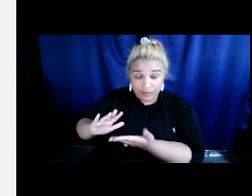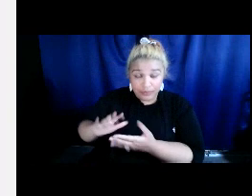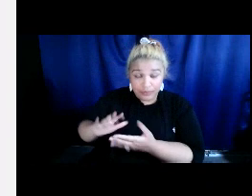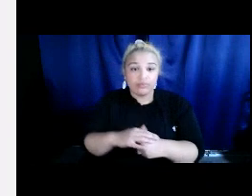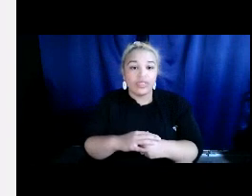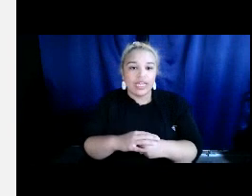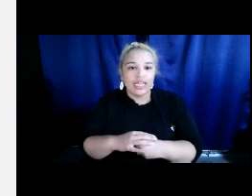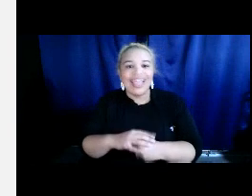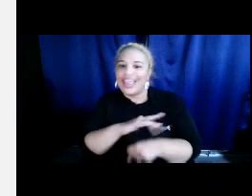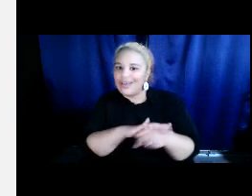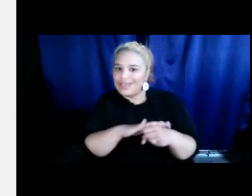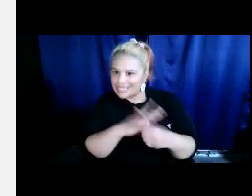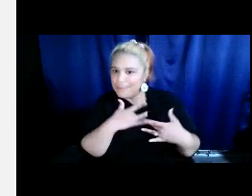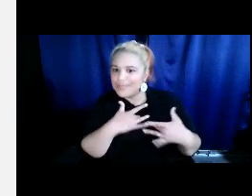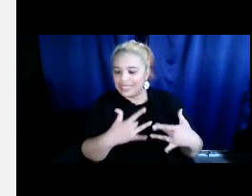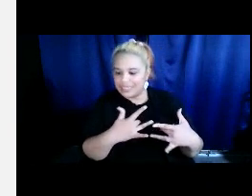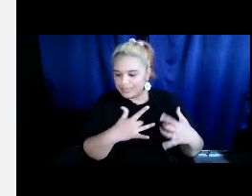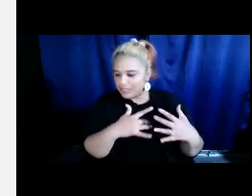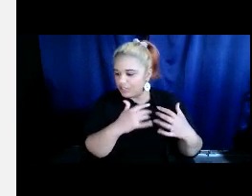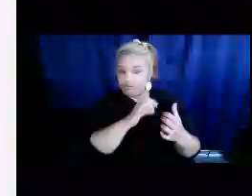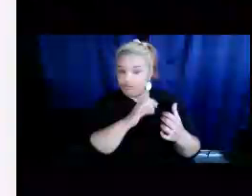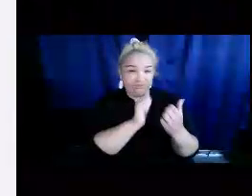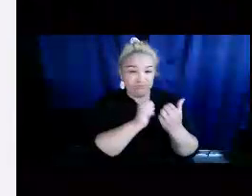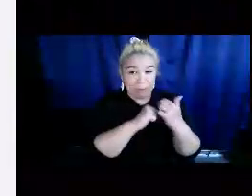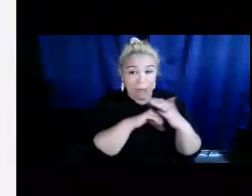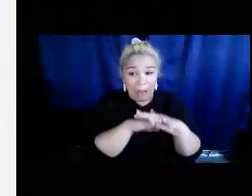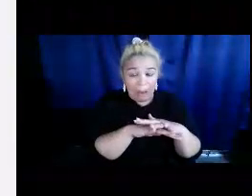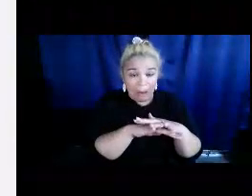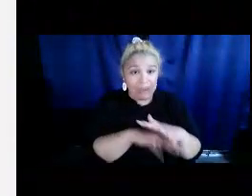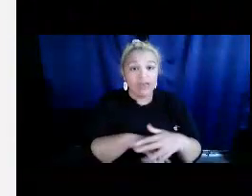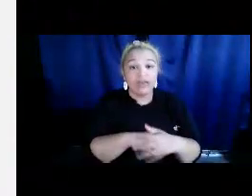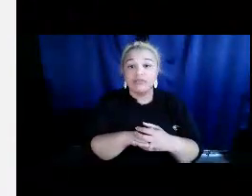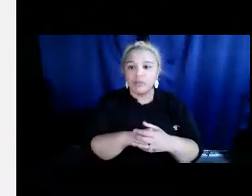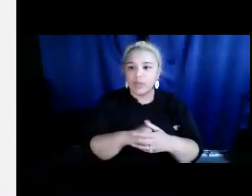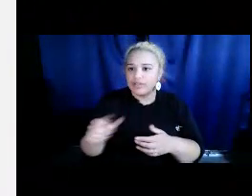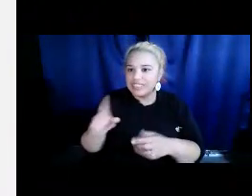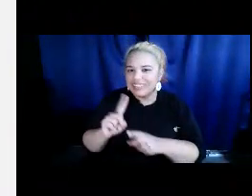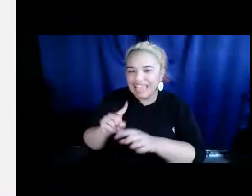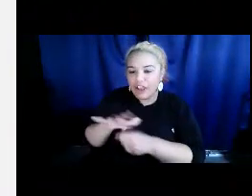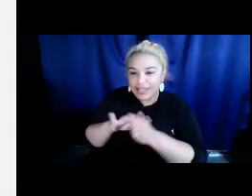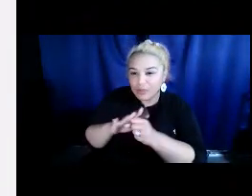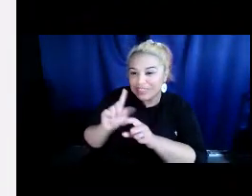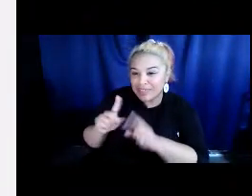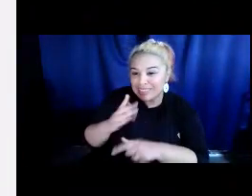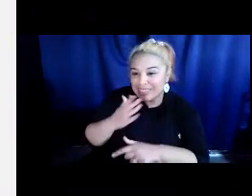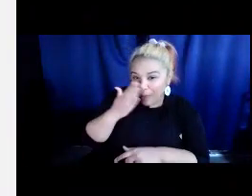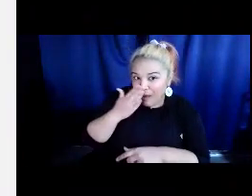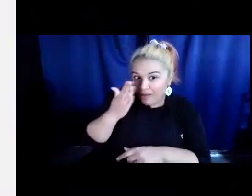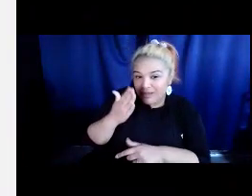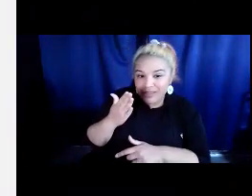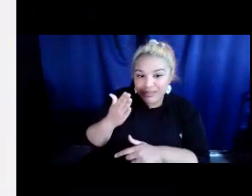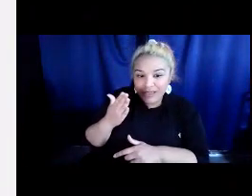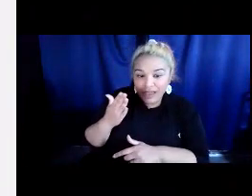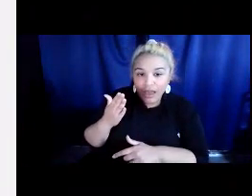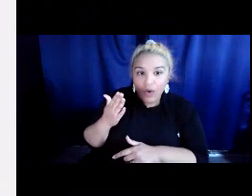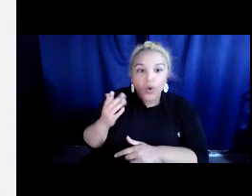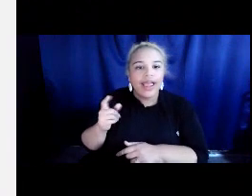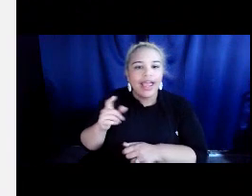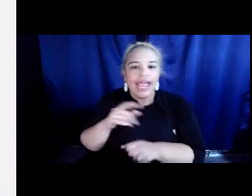spaces, zones with smells or scents, tactile exhibits, and areas for movement. Adding